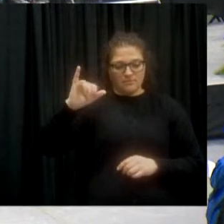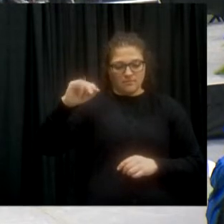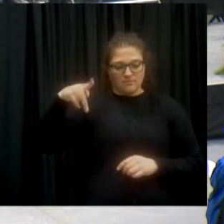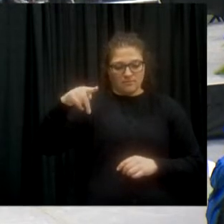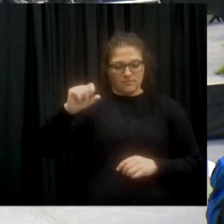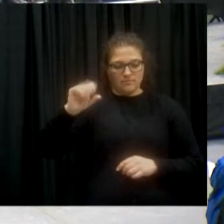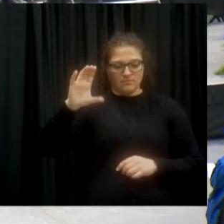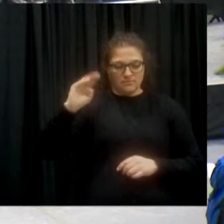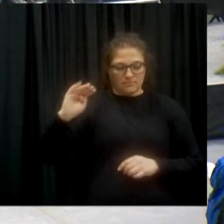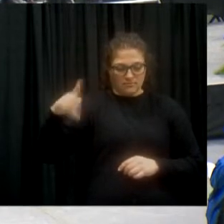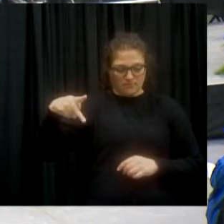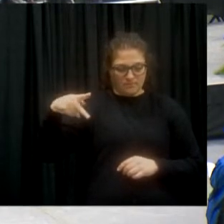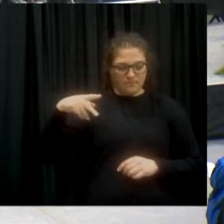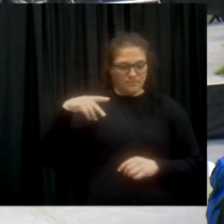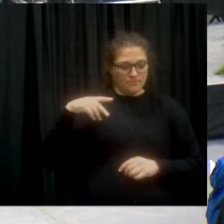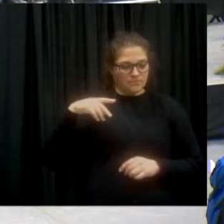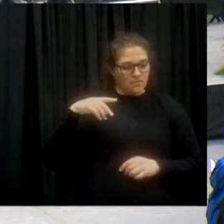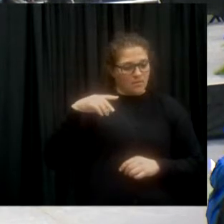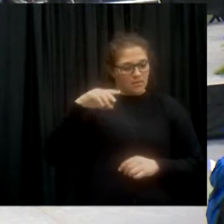Francis Pasquale,